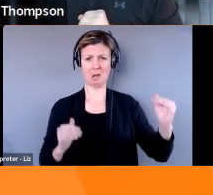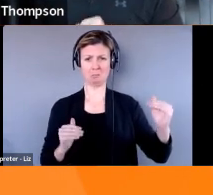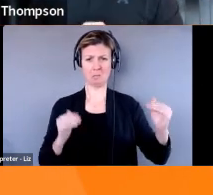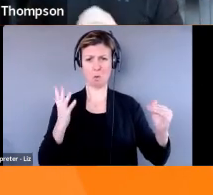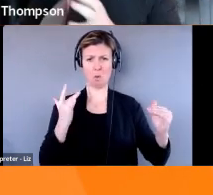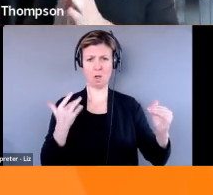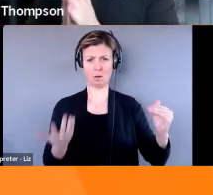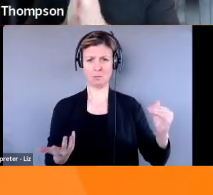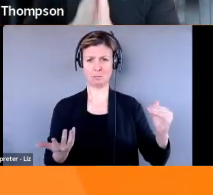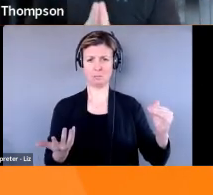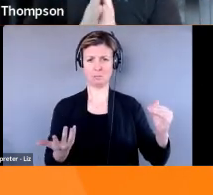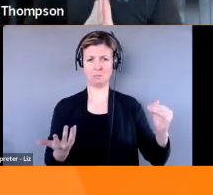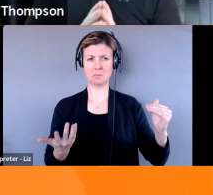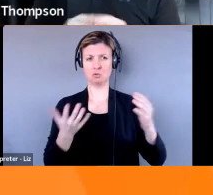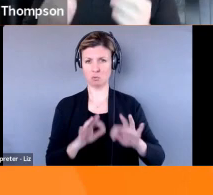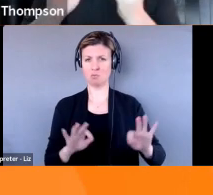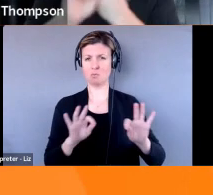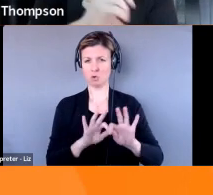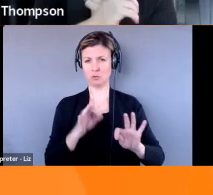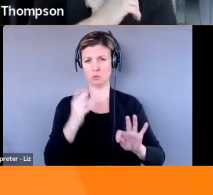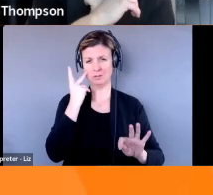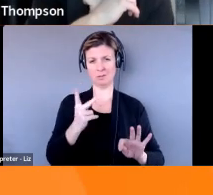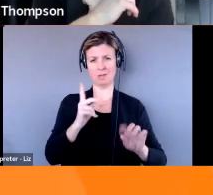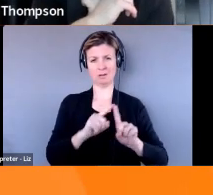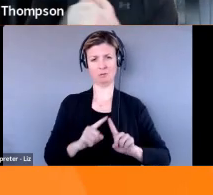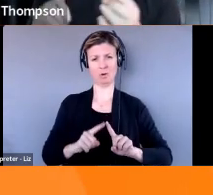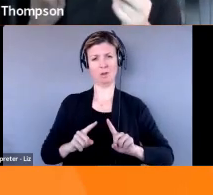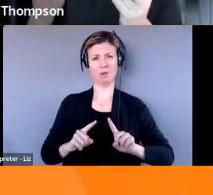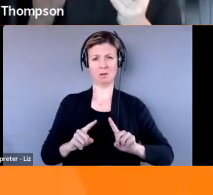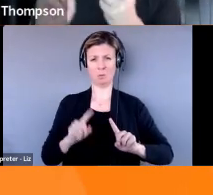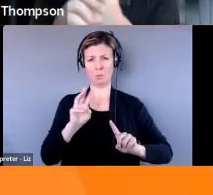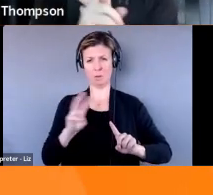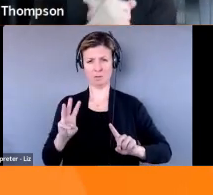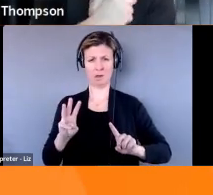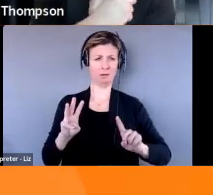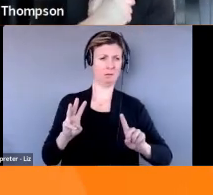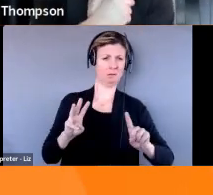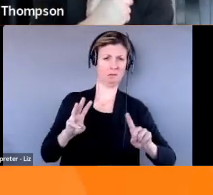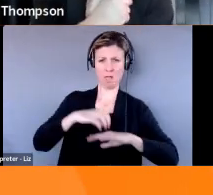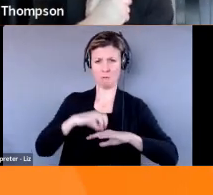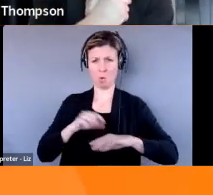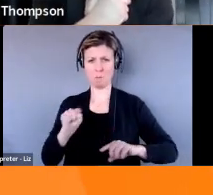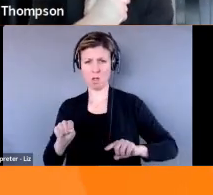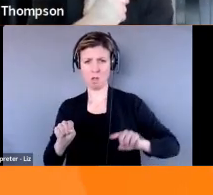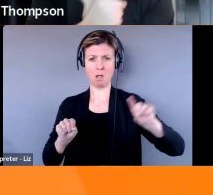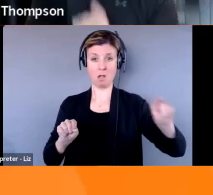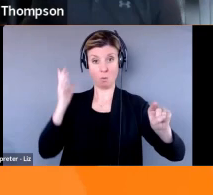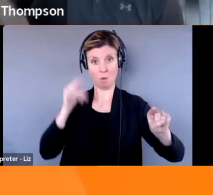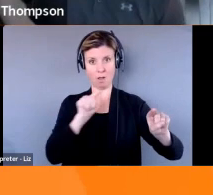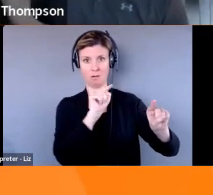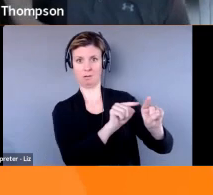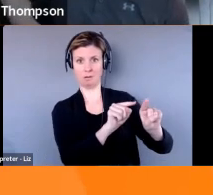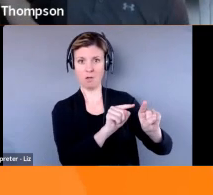analysis, because people are looking for fast, free shipping with no minimum order size,